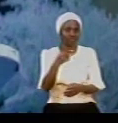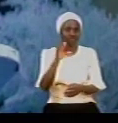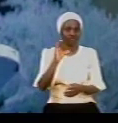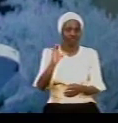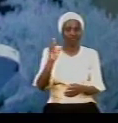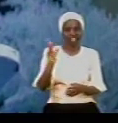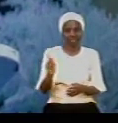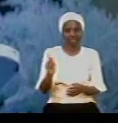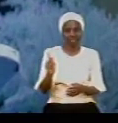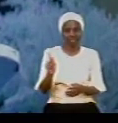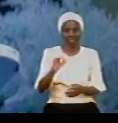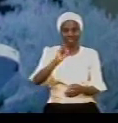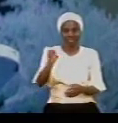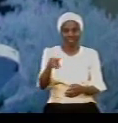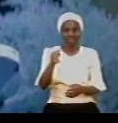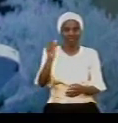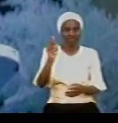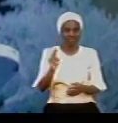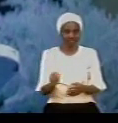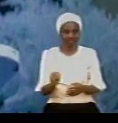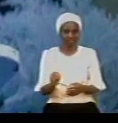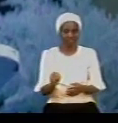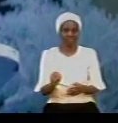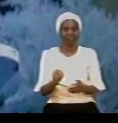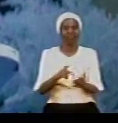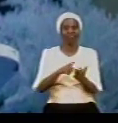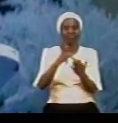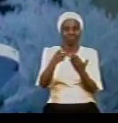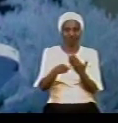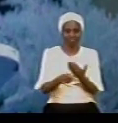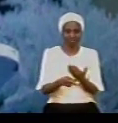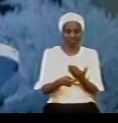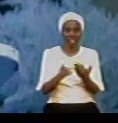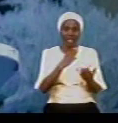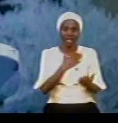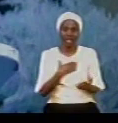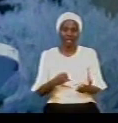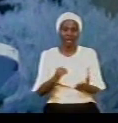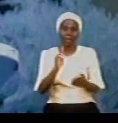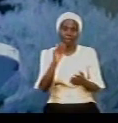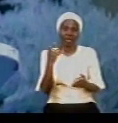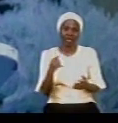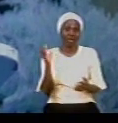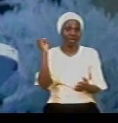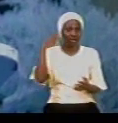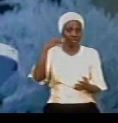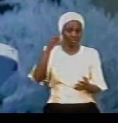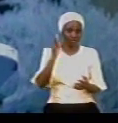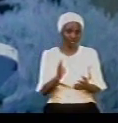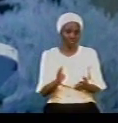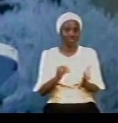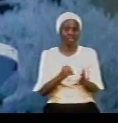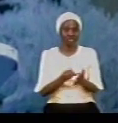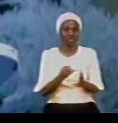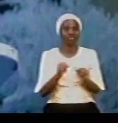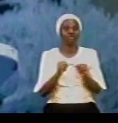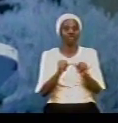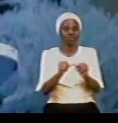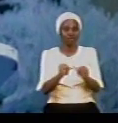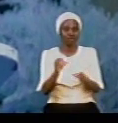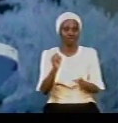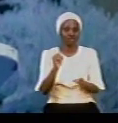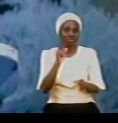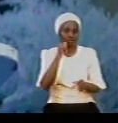And by the grace of God, it continues tomorrow, 5 o'clock, Monday the